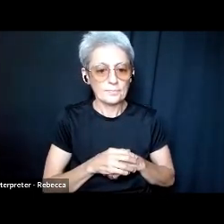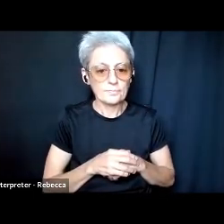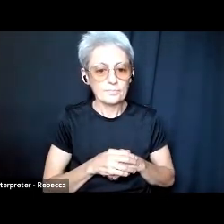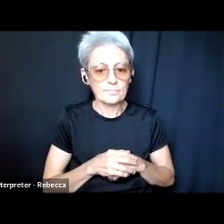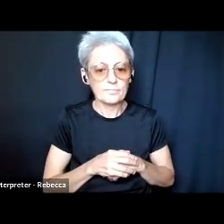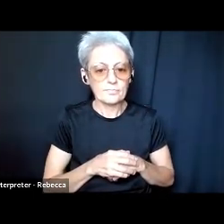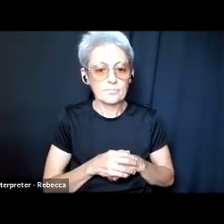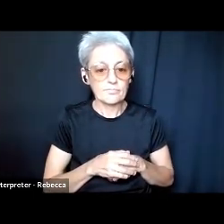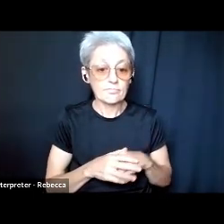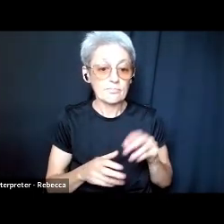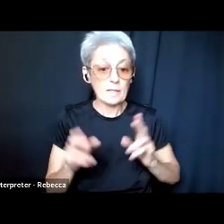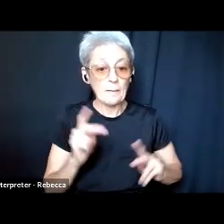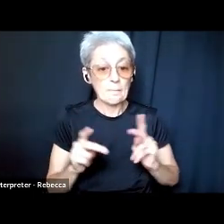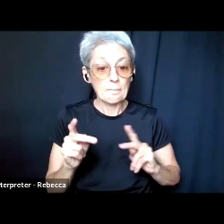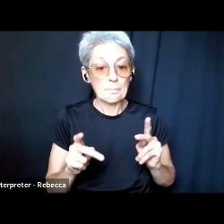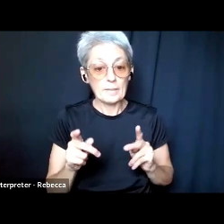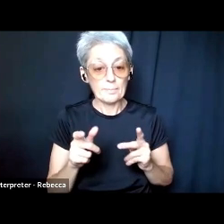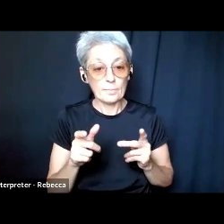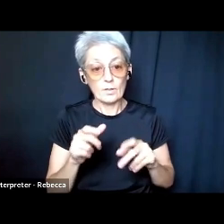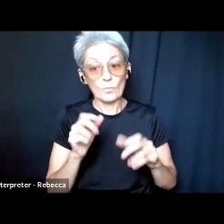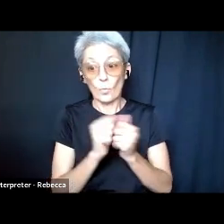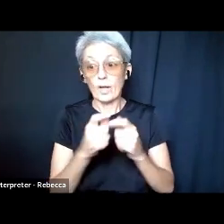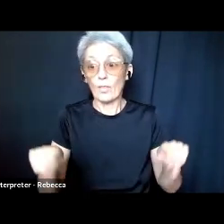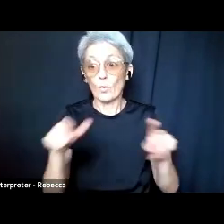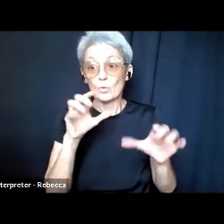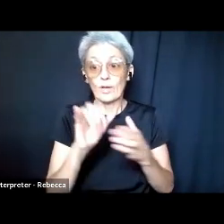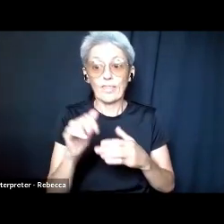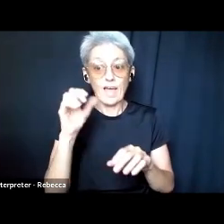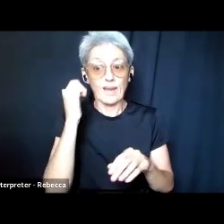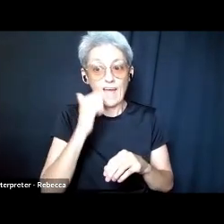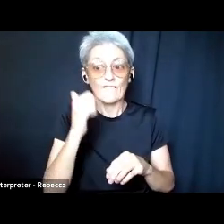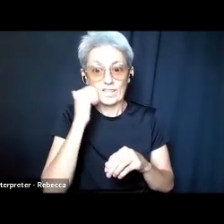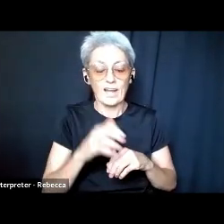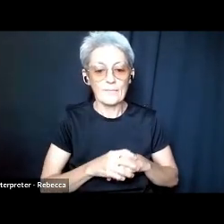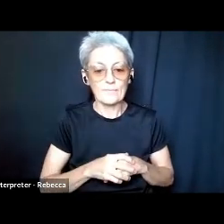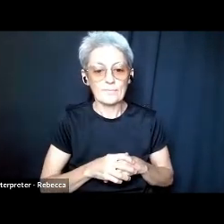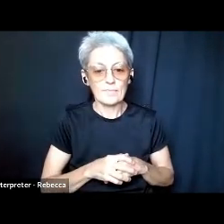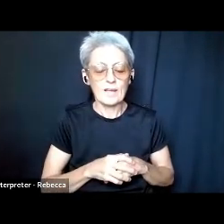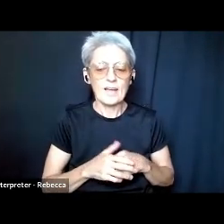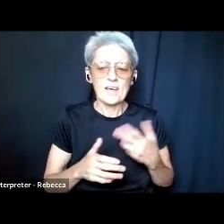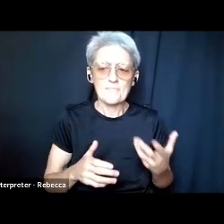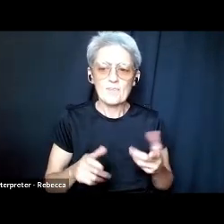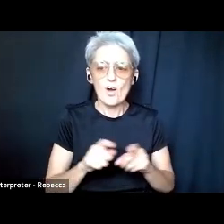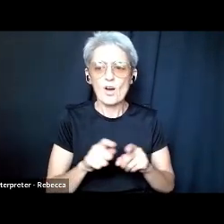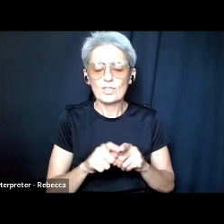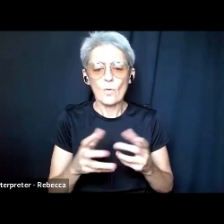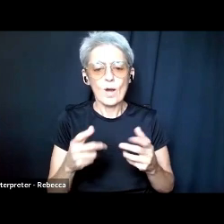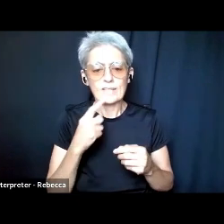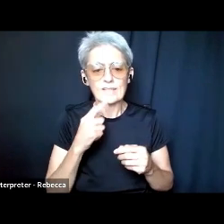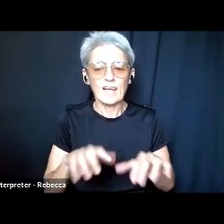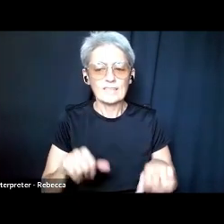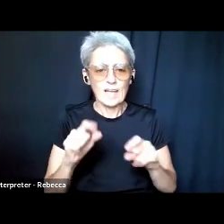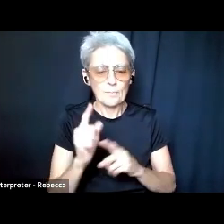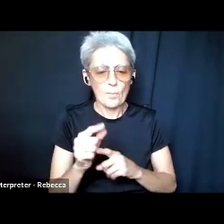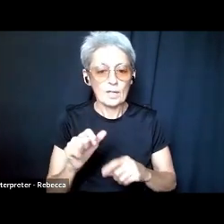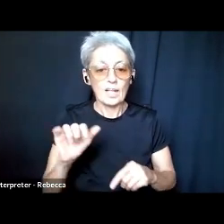are actually doing this work on a daily basis. I also just want to take a moment that NAMI